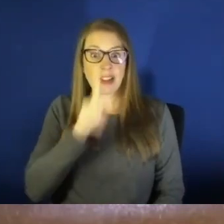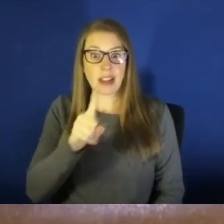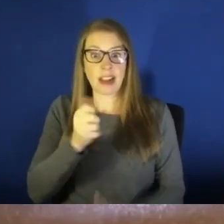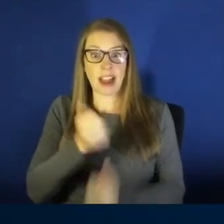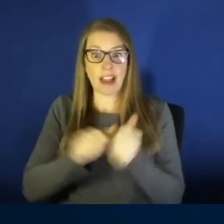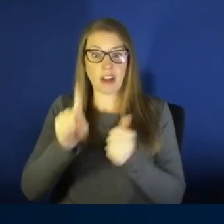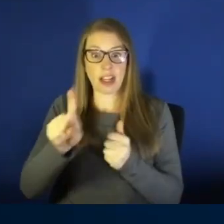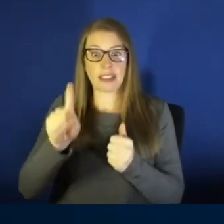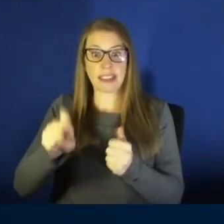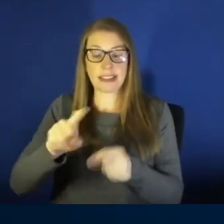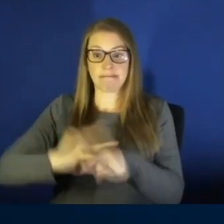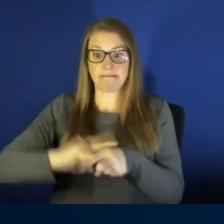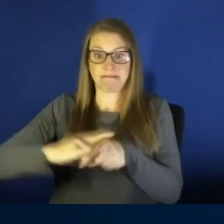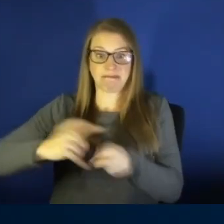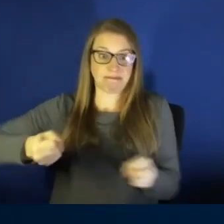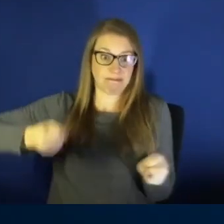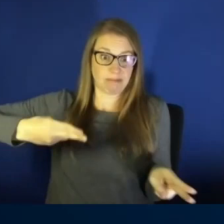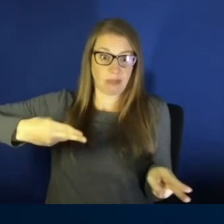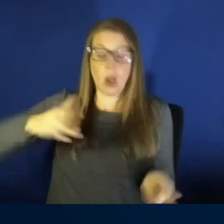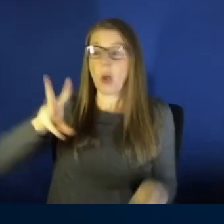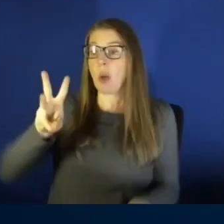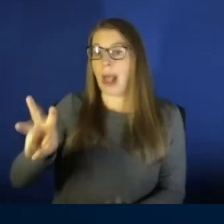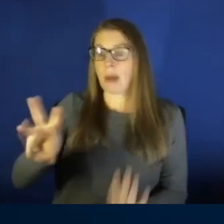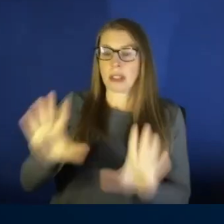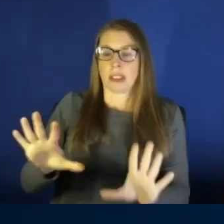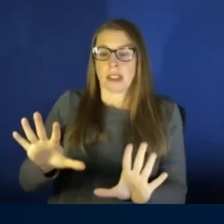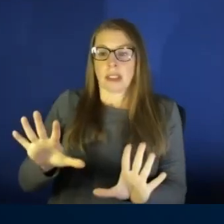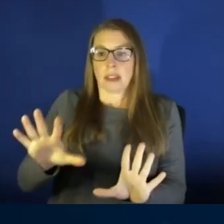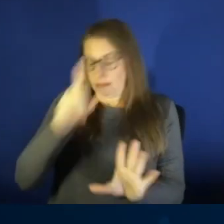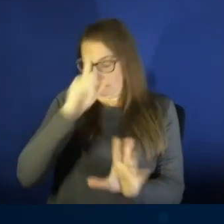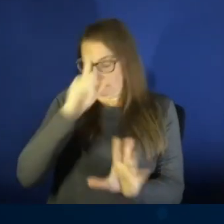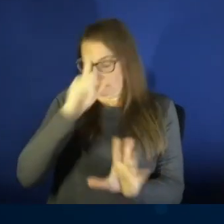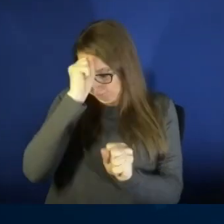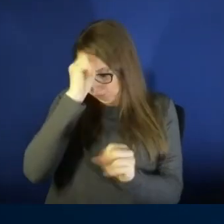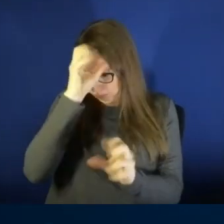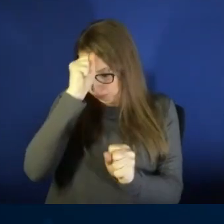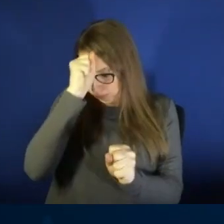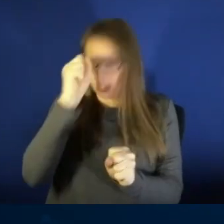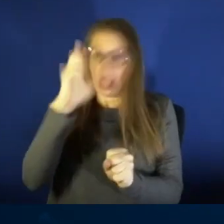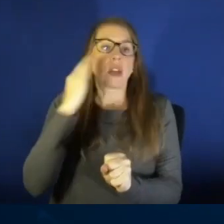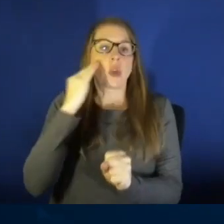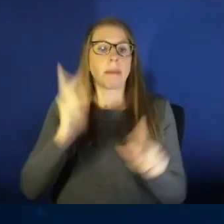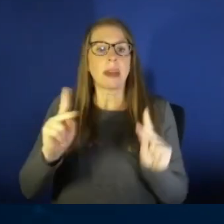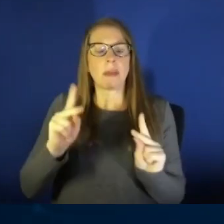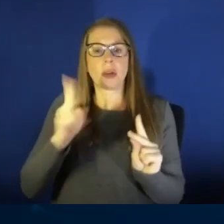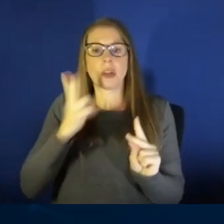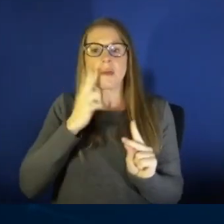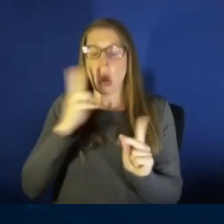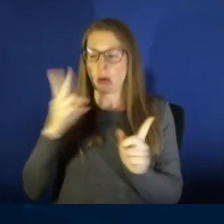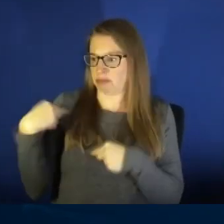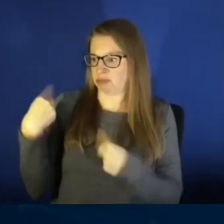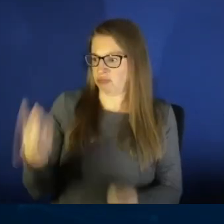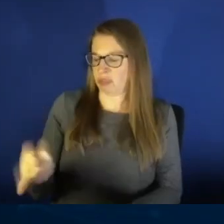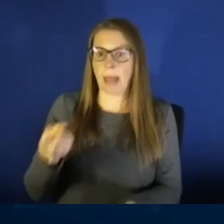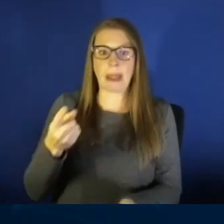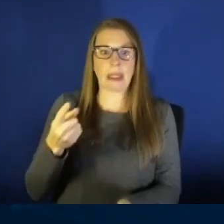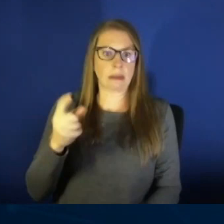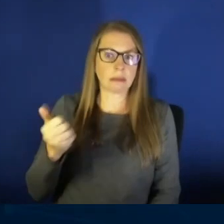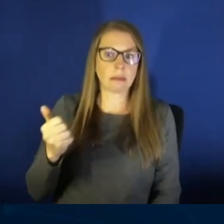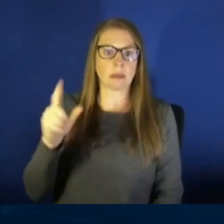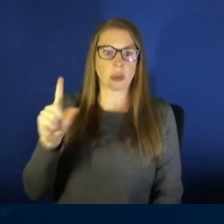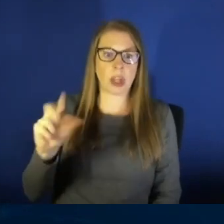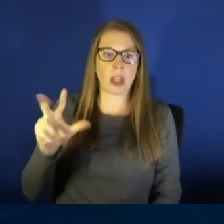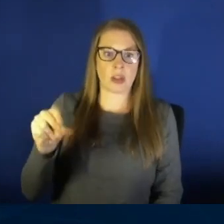away. Wow. Okay. My mind is blown because I've known people who've smoked all their lives, decade after decade. And to think that you